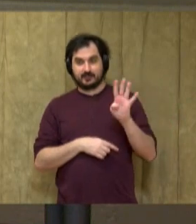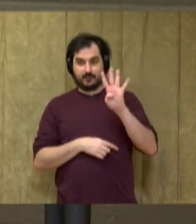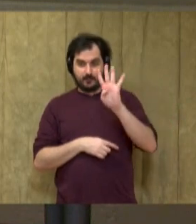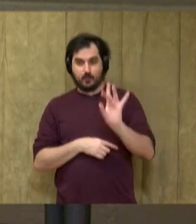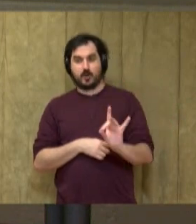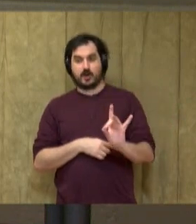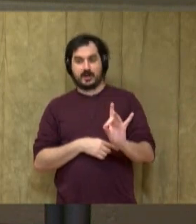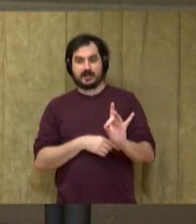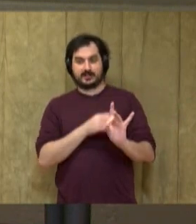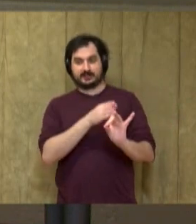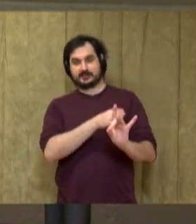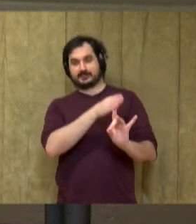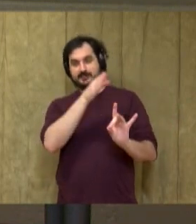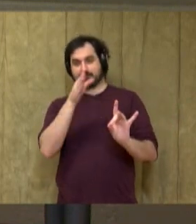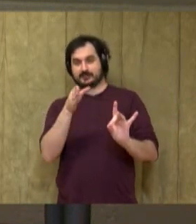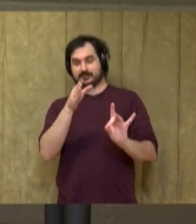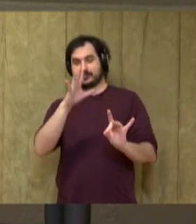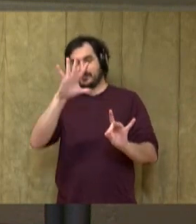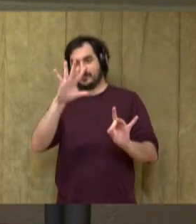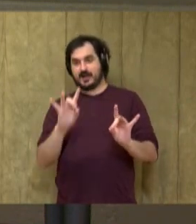This is 4/8.